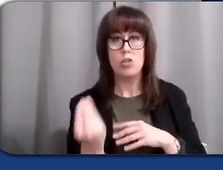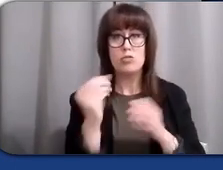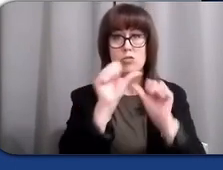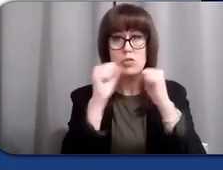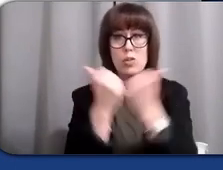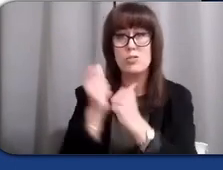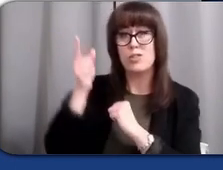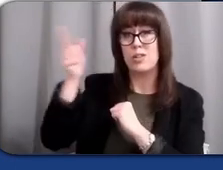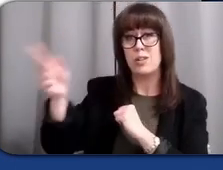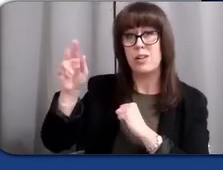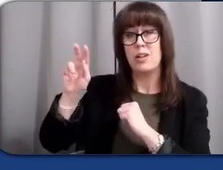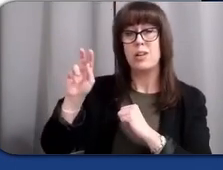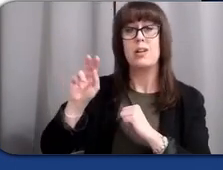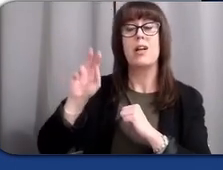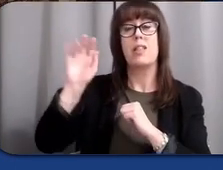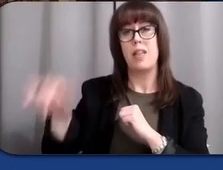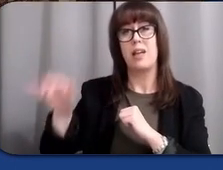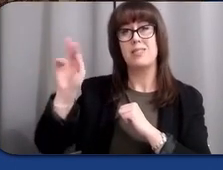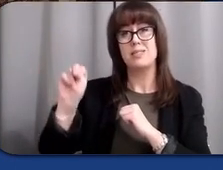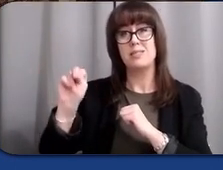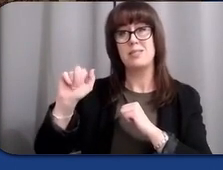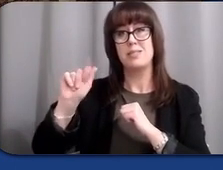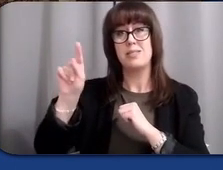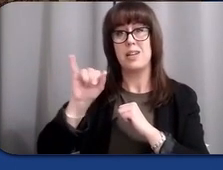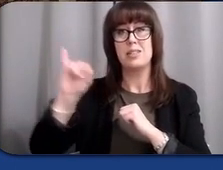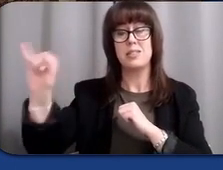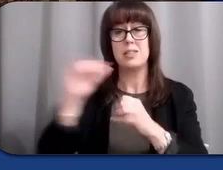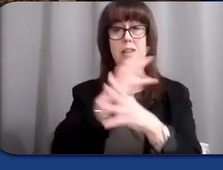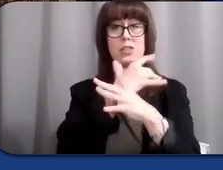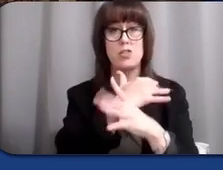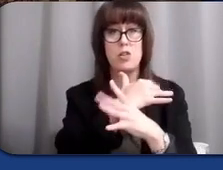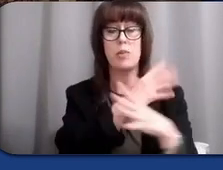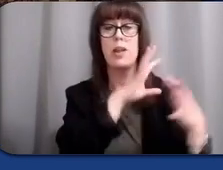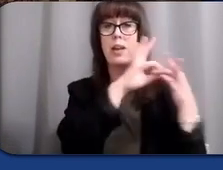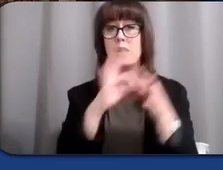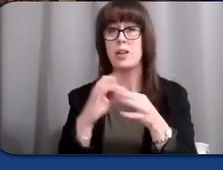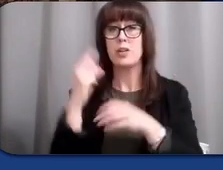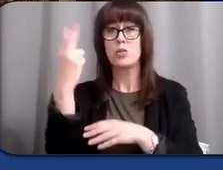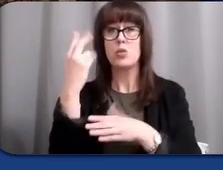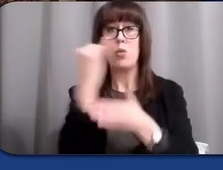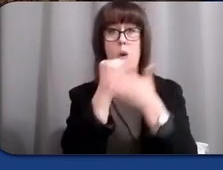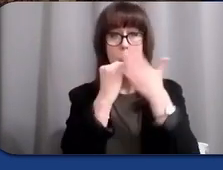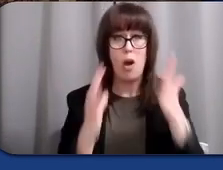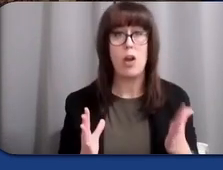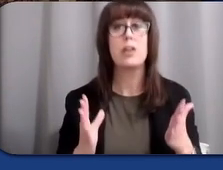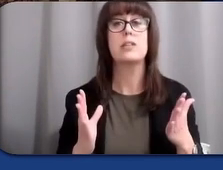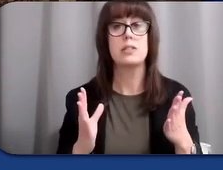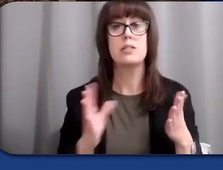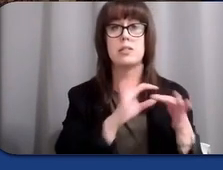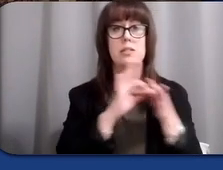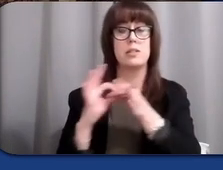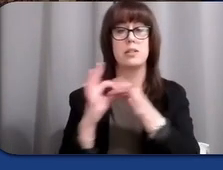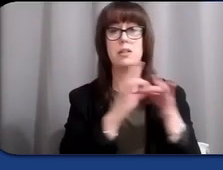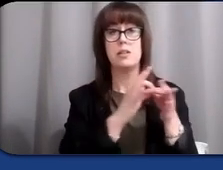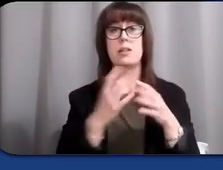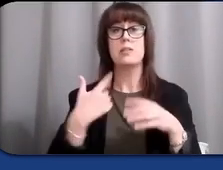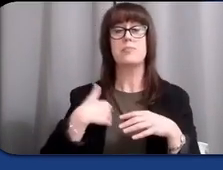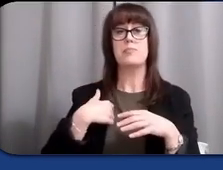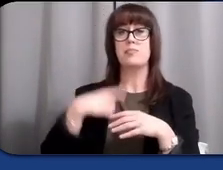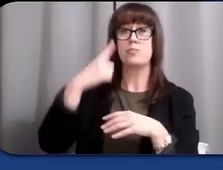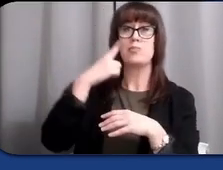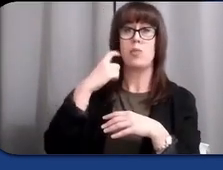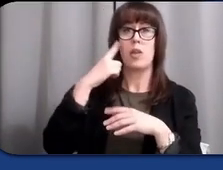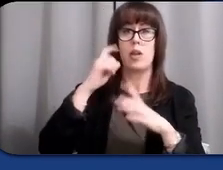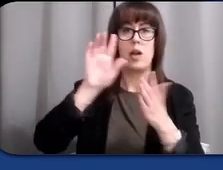to current day artists around the world. In the summer of 2018, I became interested in South Sudan as one